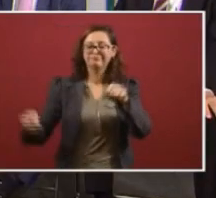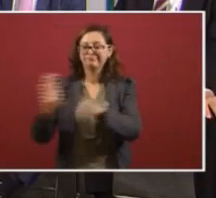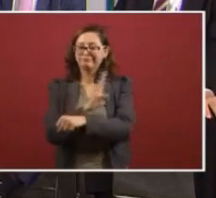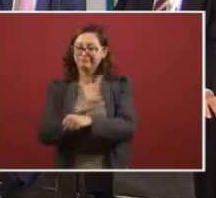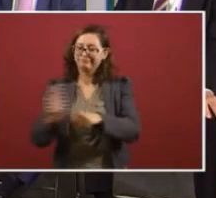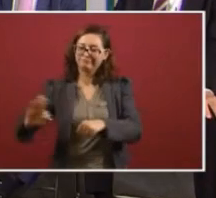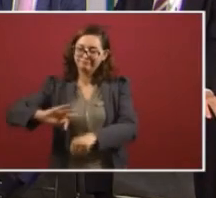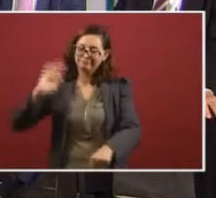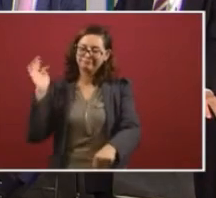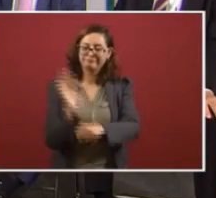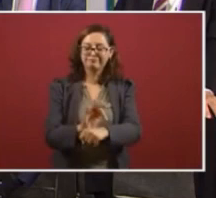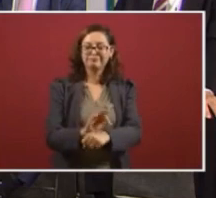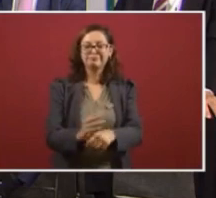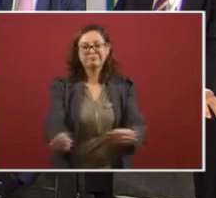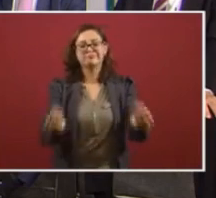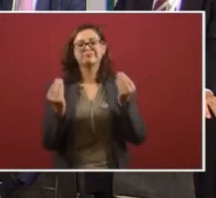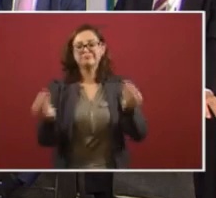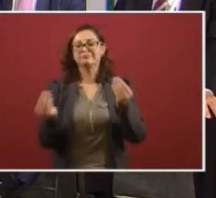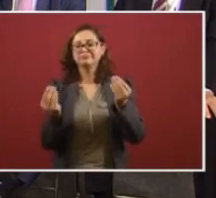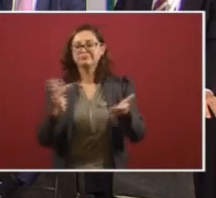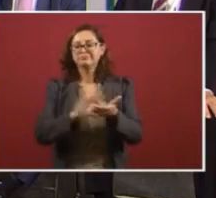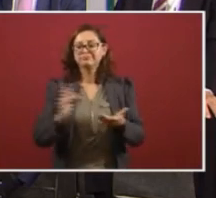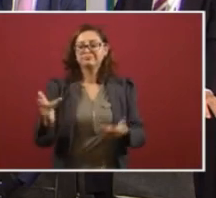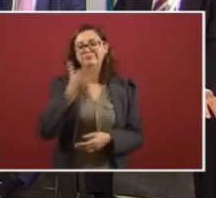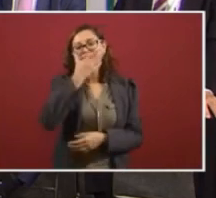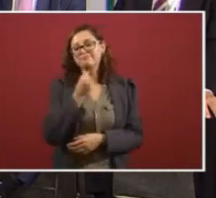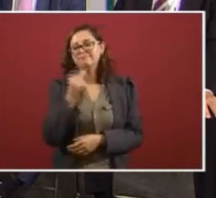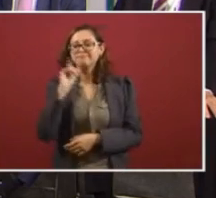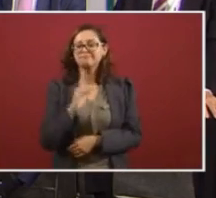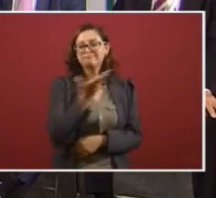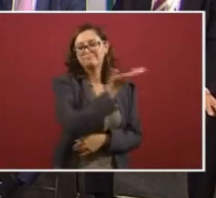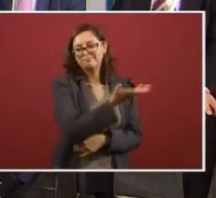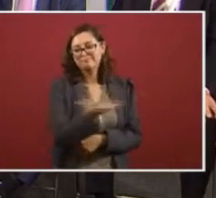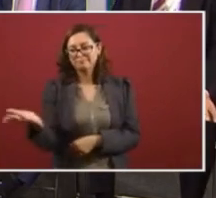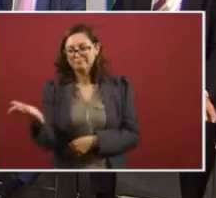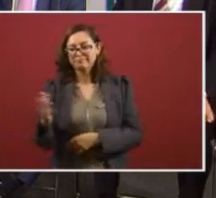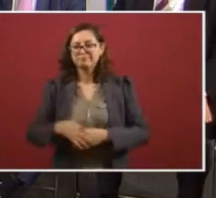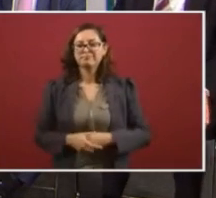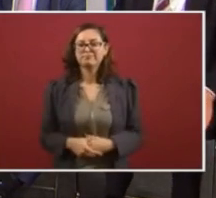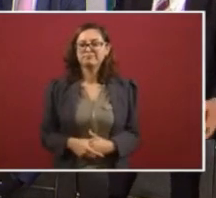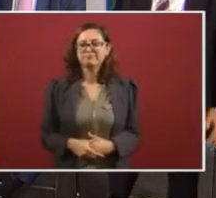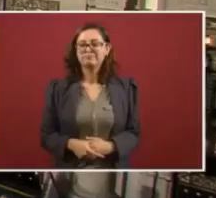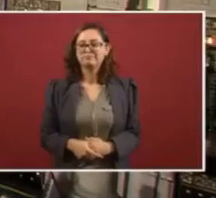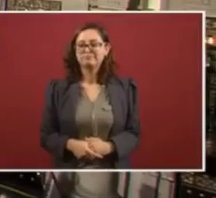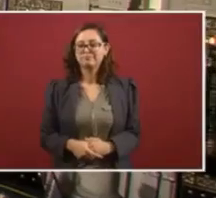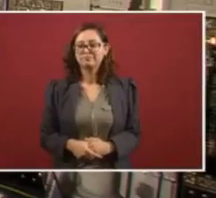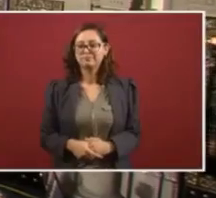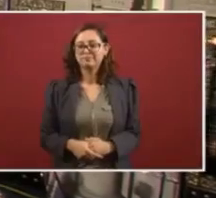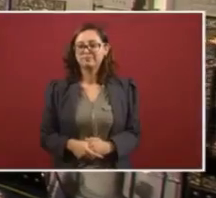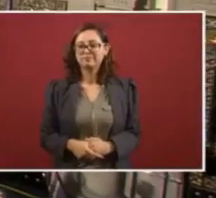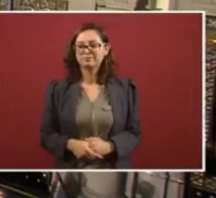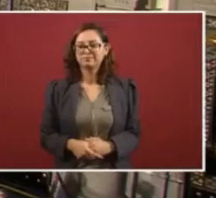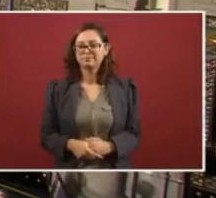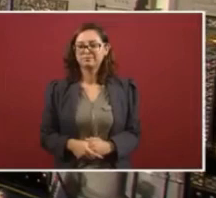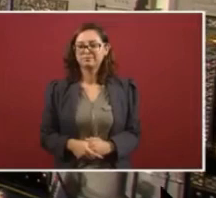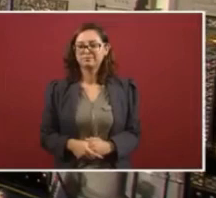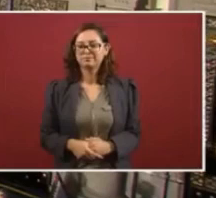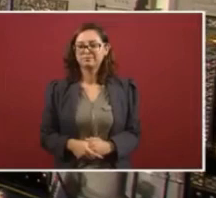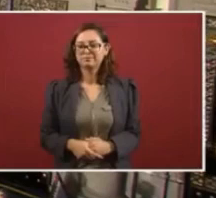Mexico and the nation. And thank you very much to all of you. Thank you.